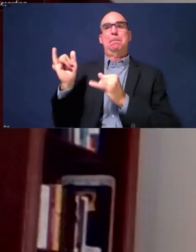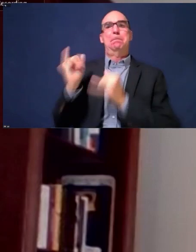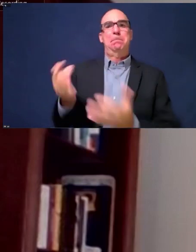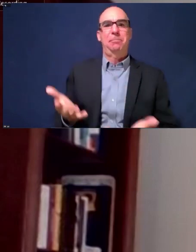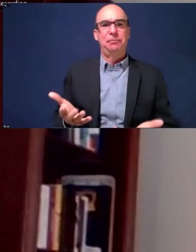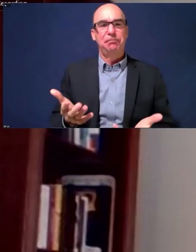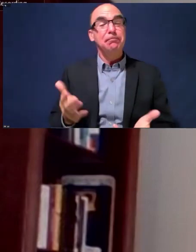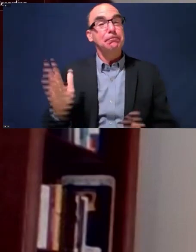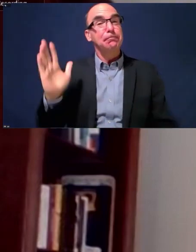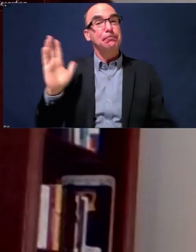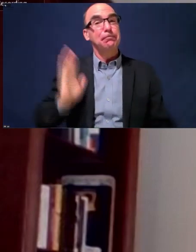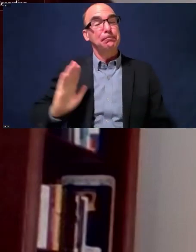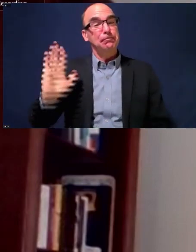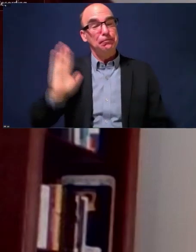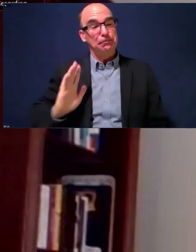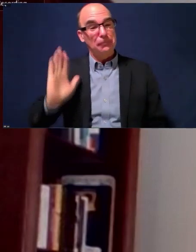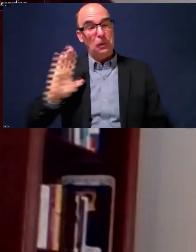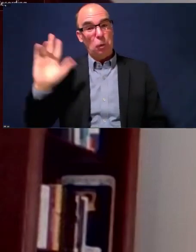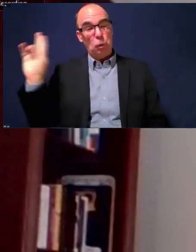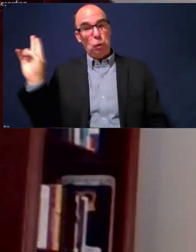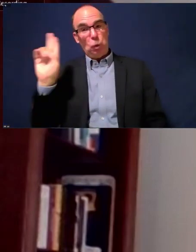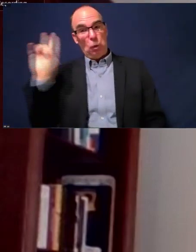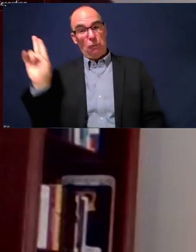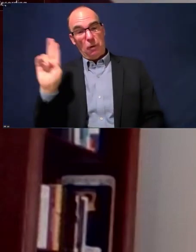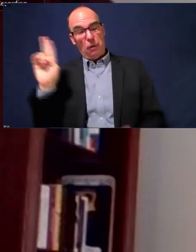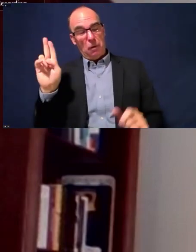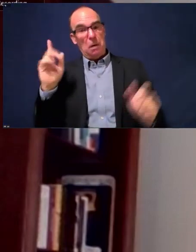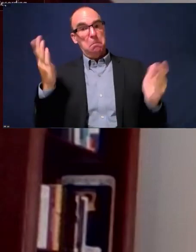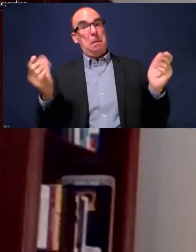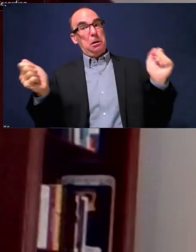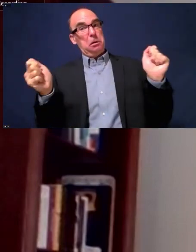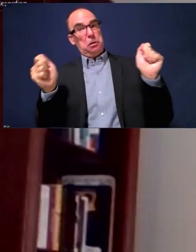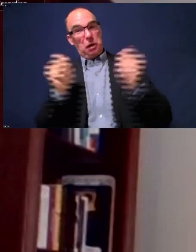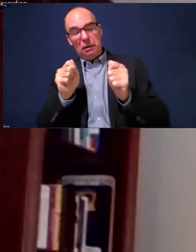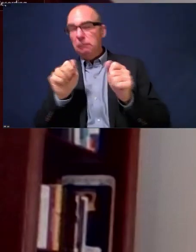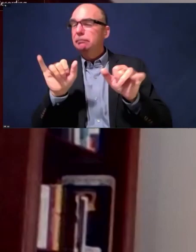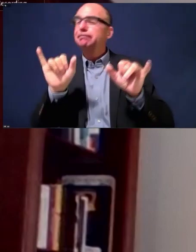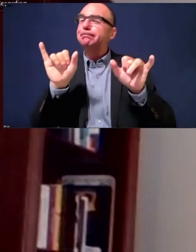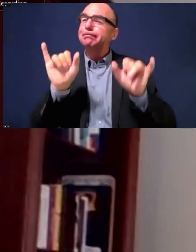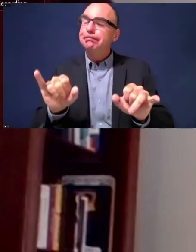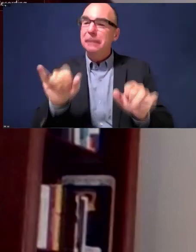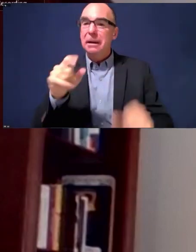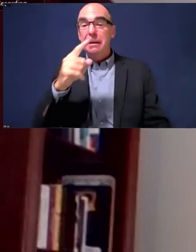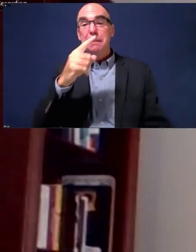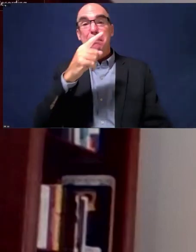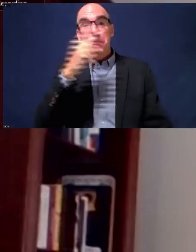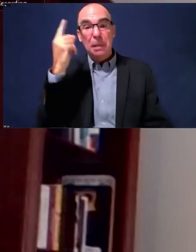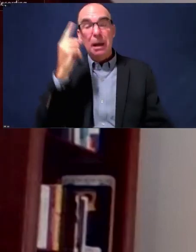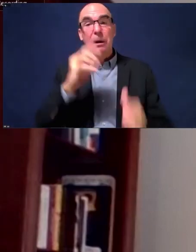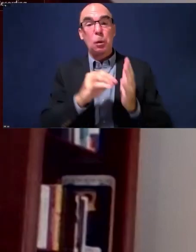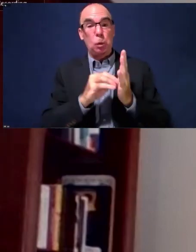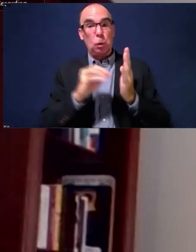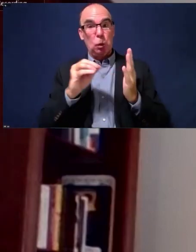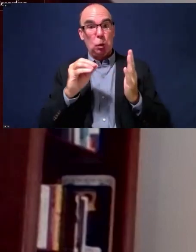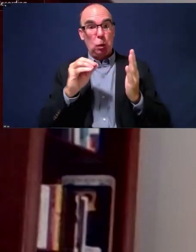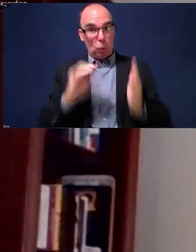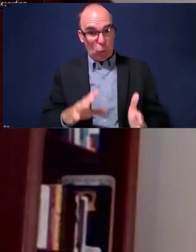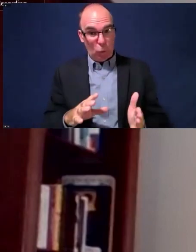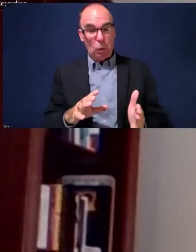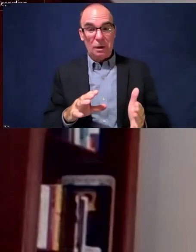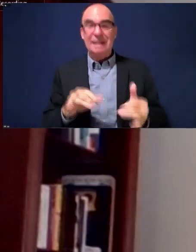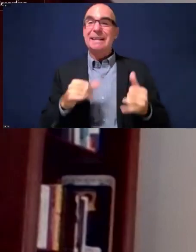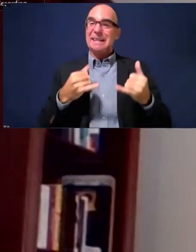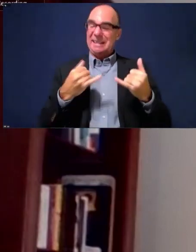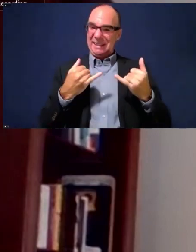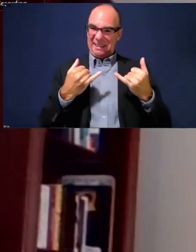earlier university context. Nonetheless, Black students can, and still do, face overt and